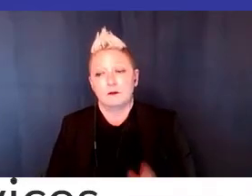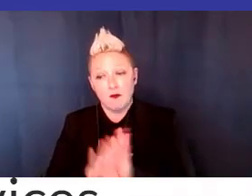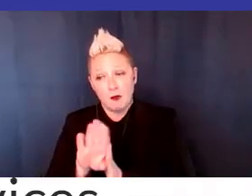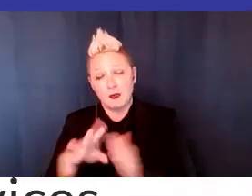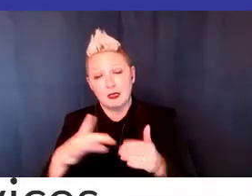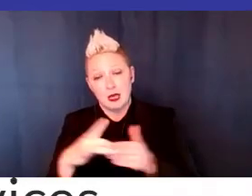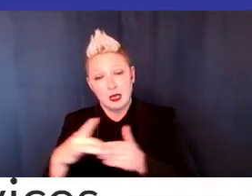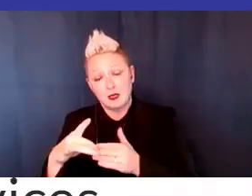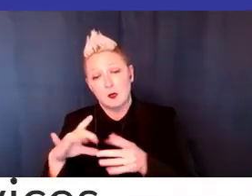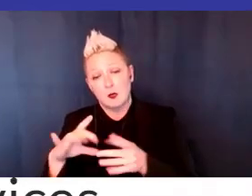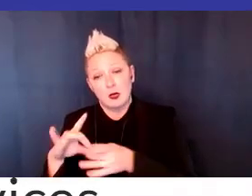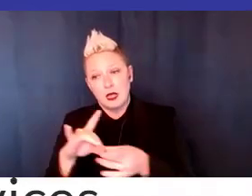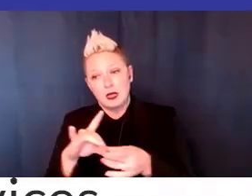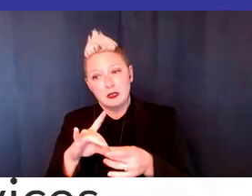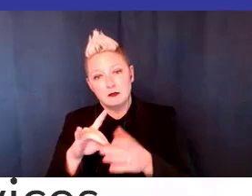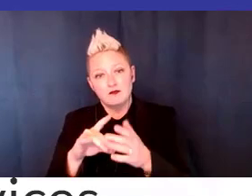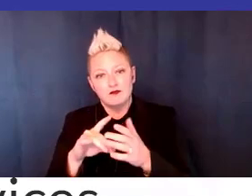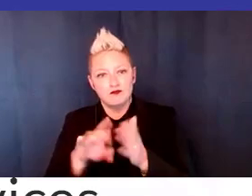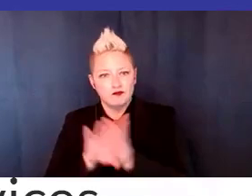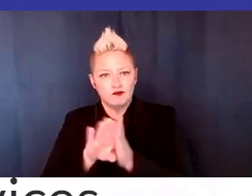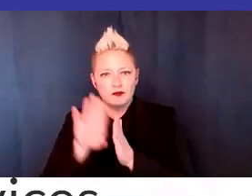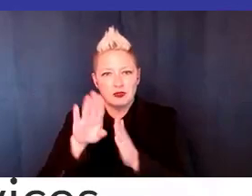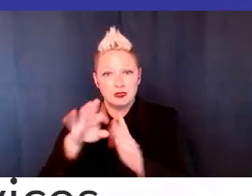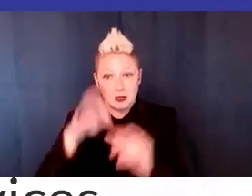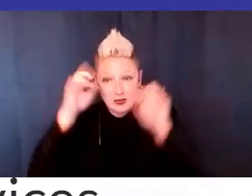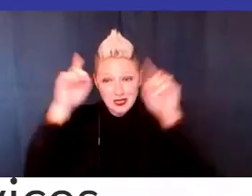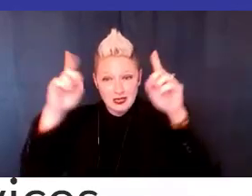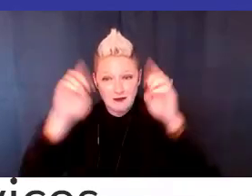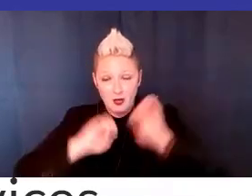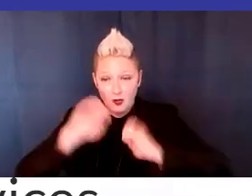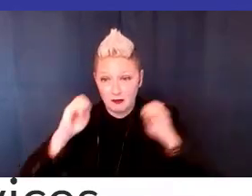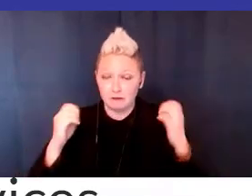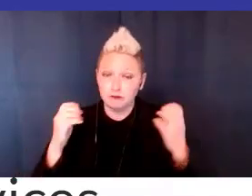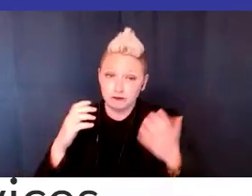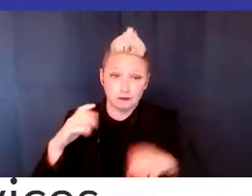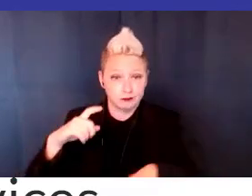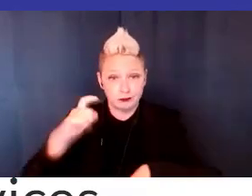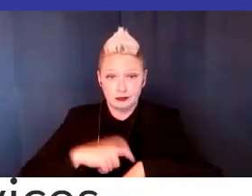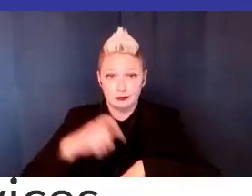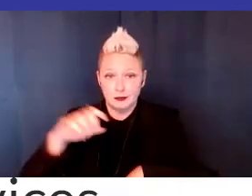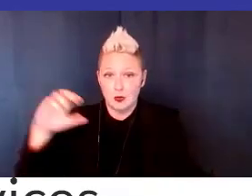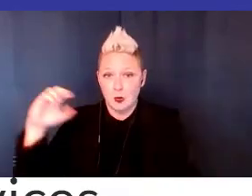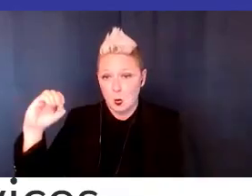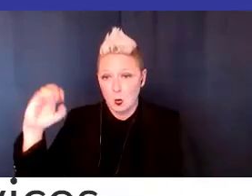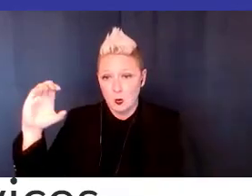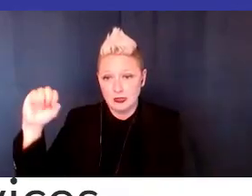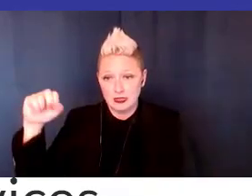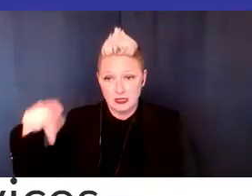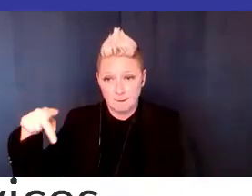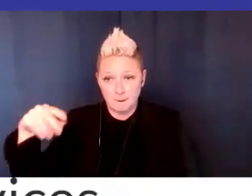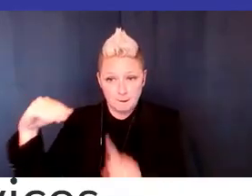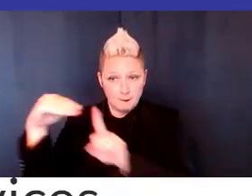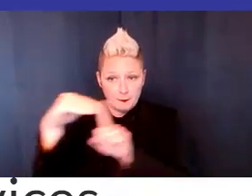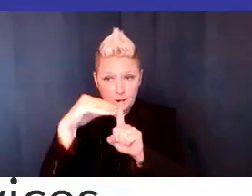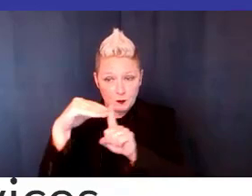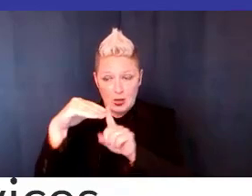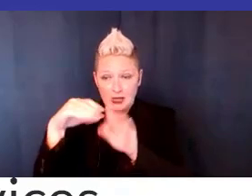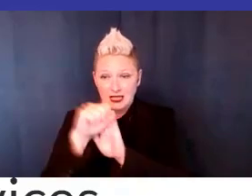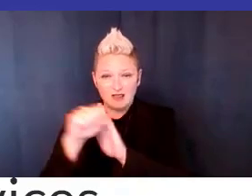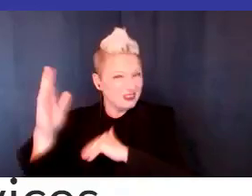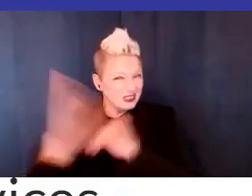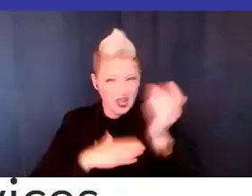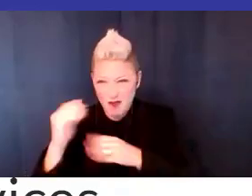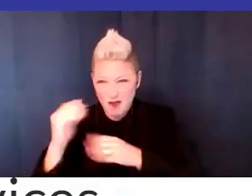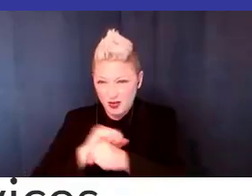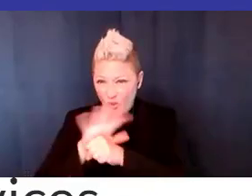evals is particularly timely right now, as OSEP has reminded states that regardless of the COVID-19